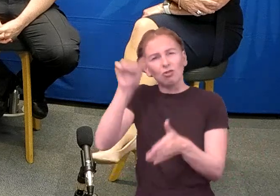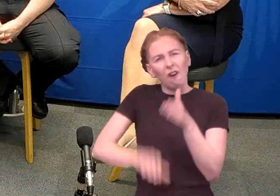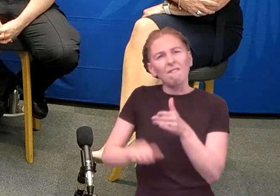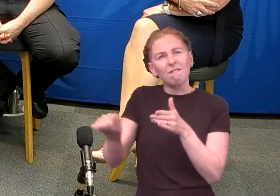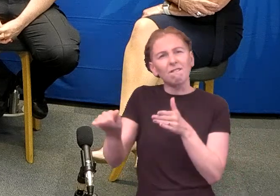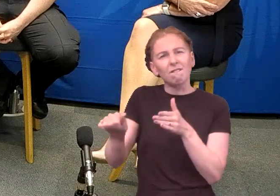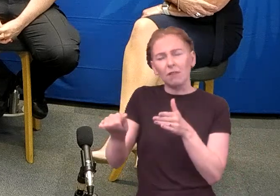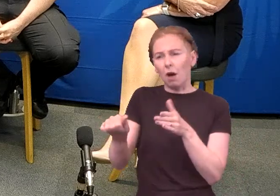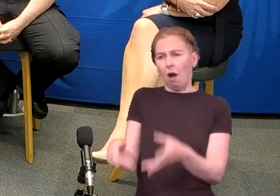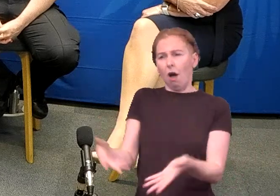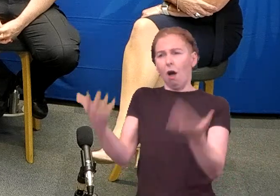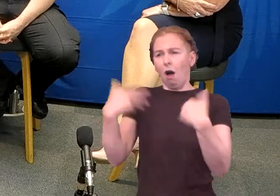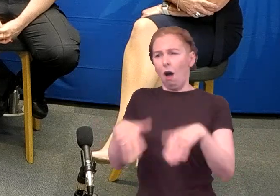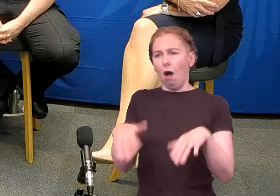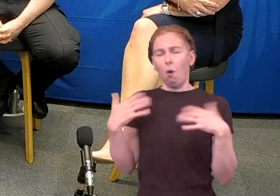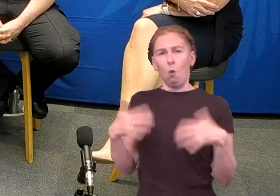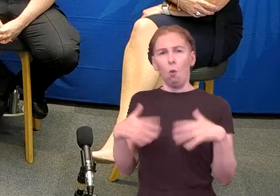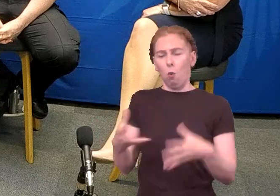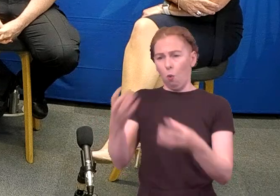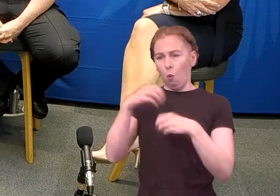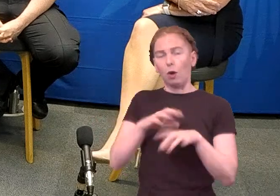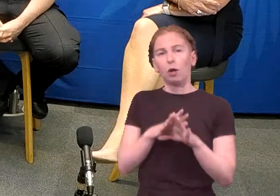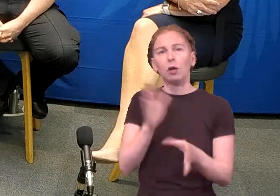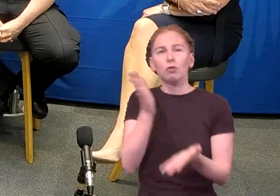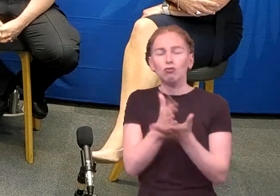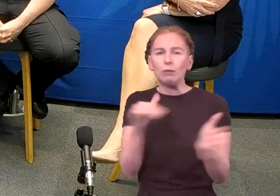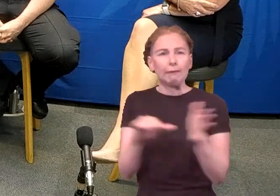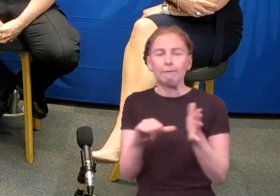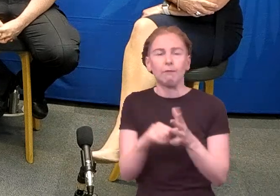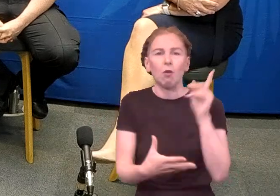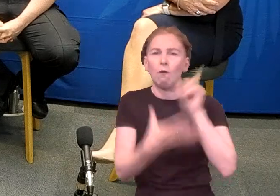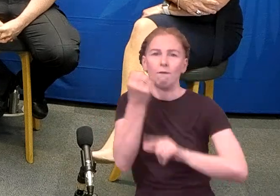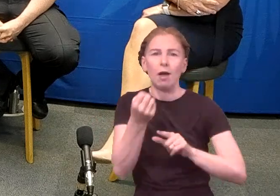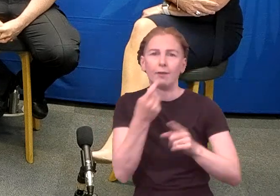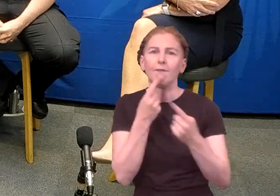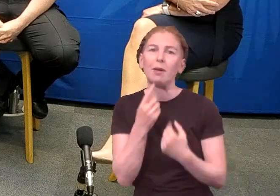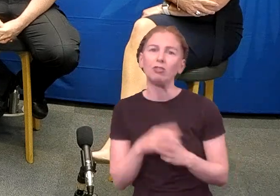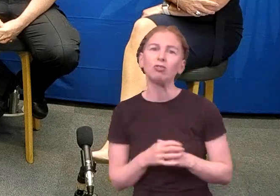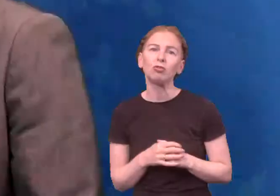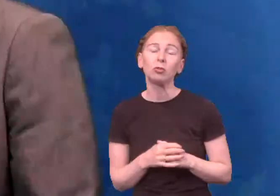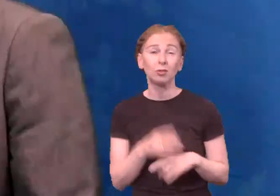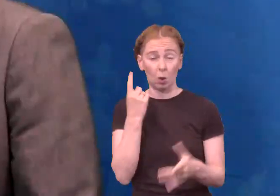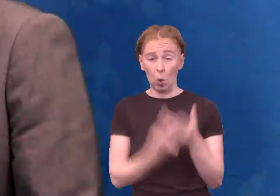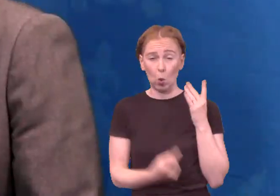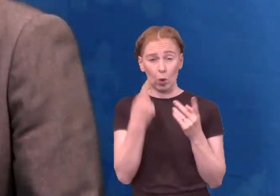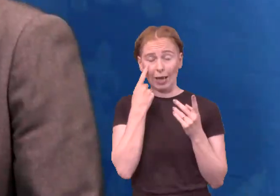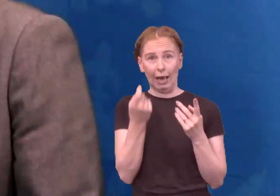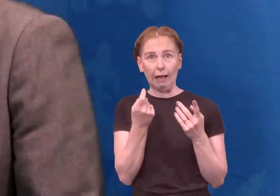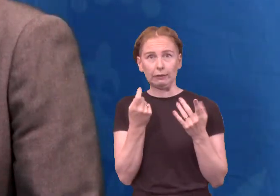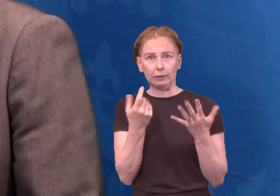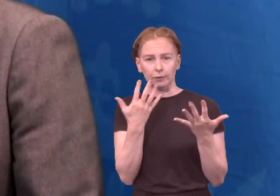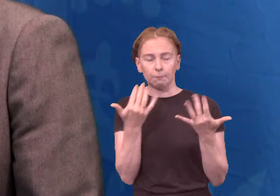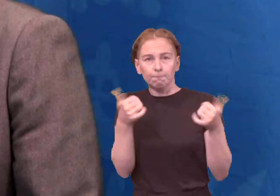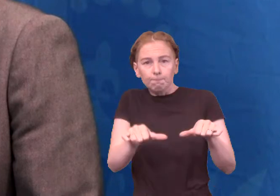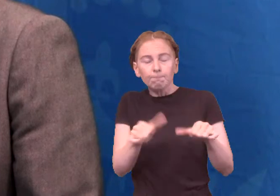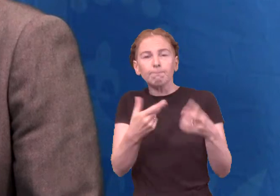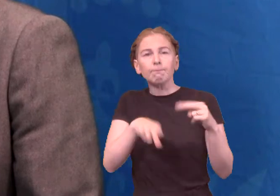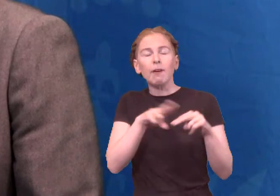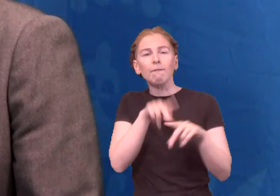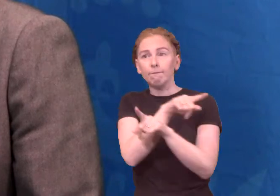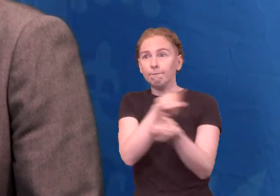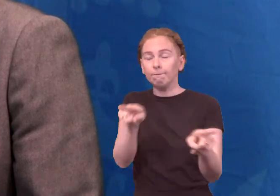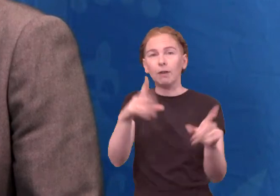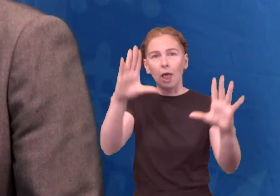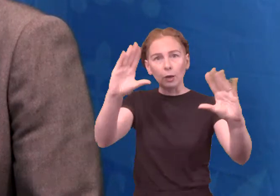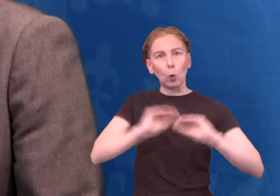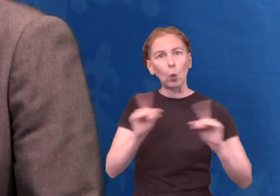we can only deal with this sort of thing if people are telling us what's happening. So. Okay, thanks, Martin. So just before we move on to signs of modern slavery, we've